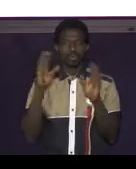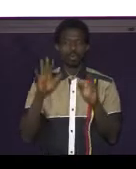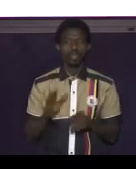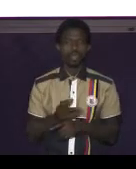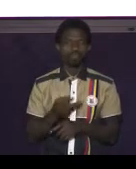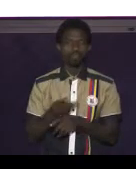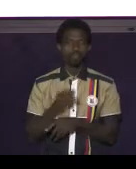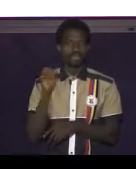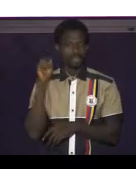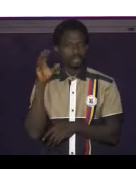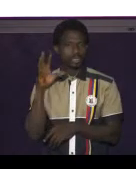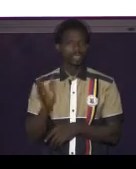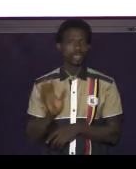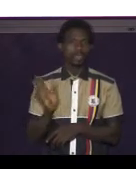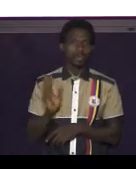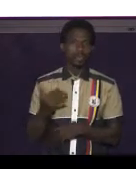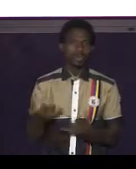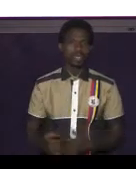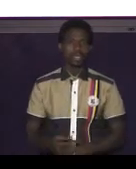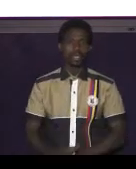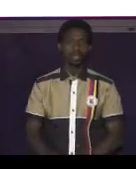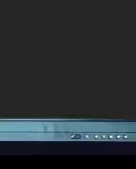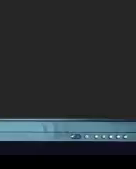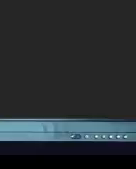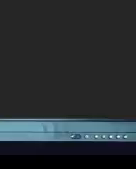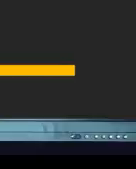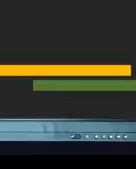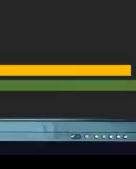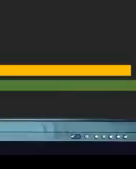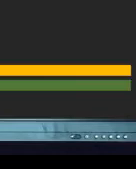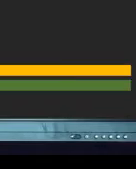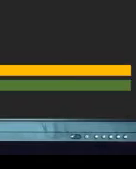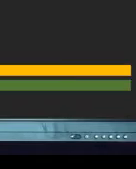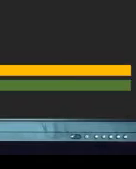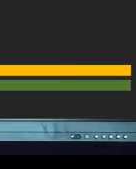wonderful mathematicians. Bye bye now.